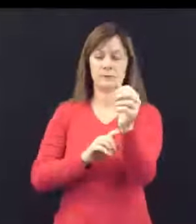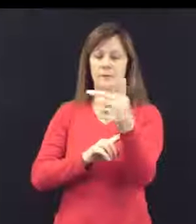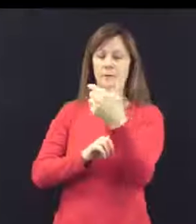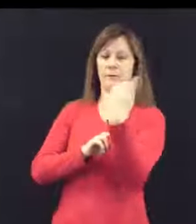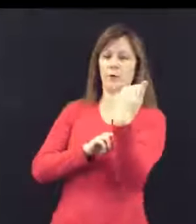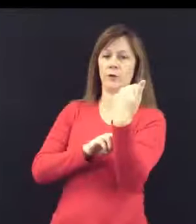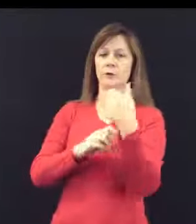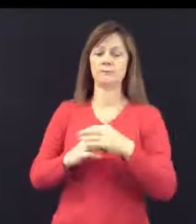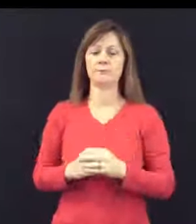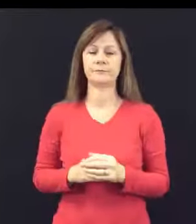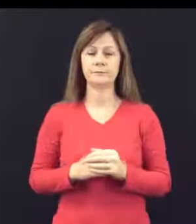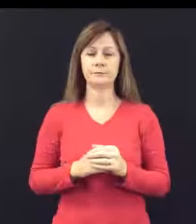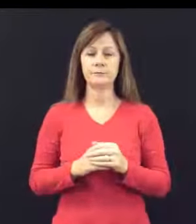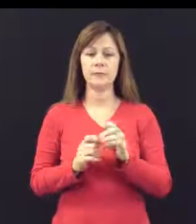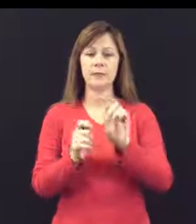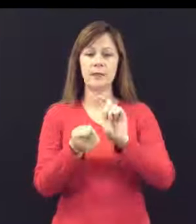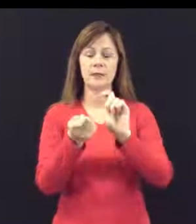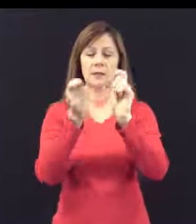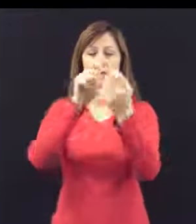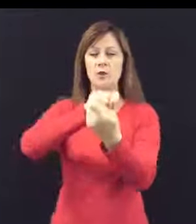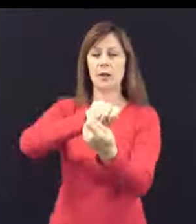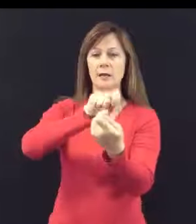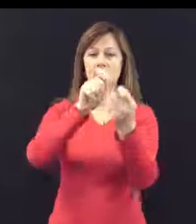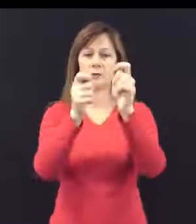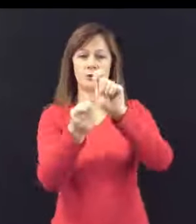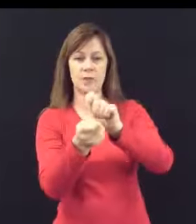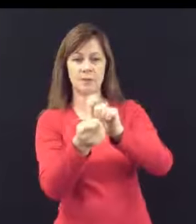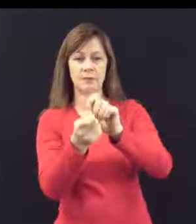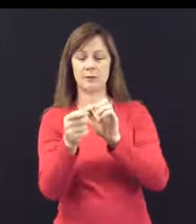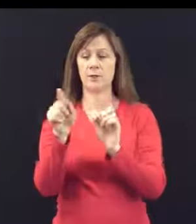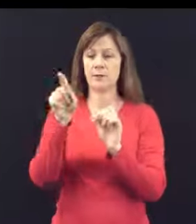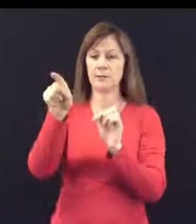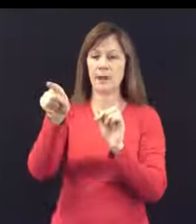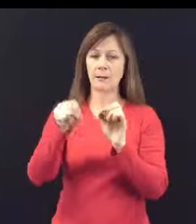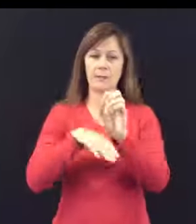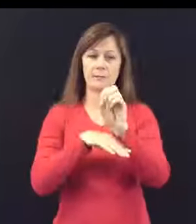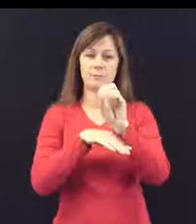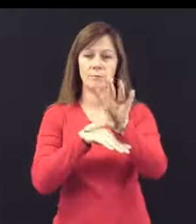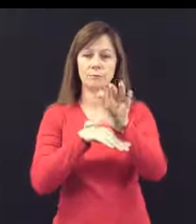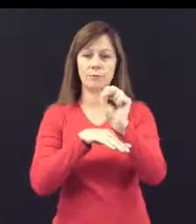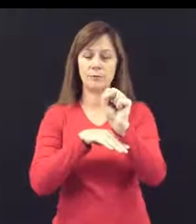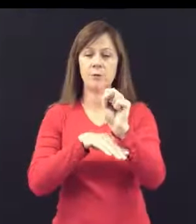on the Camera app icon on your home screen. The main display will show you a view through the currently selected camera, either the front or